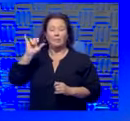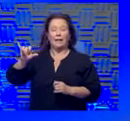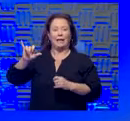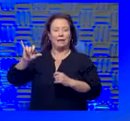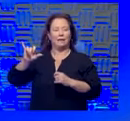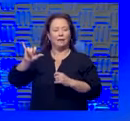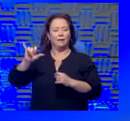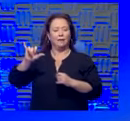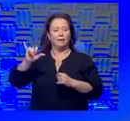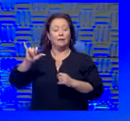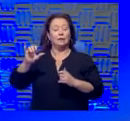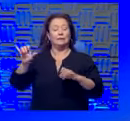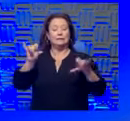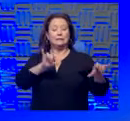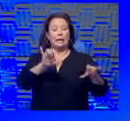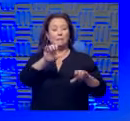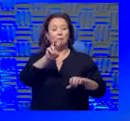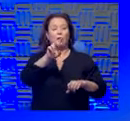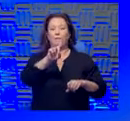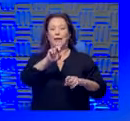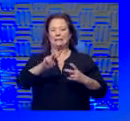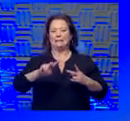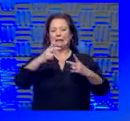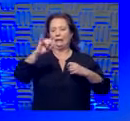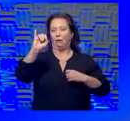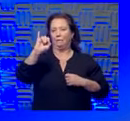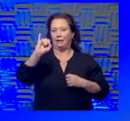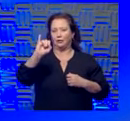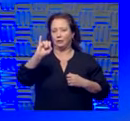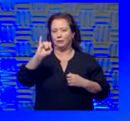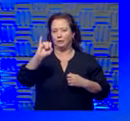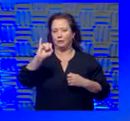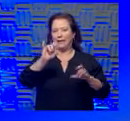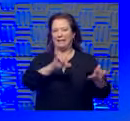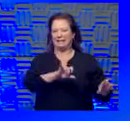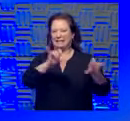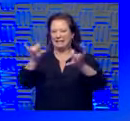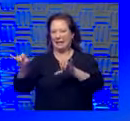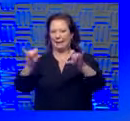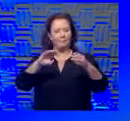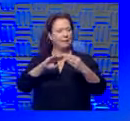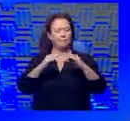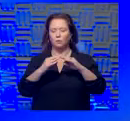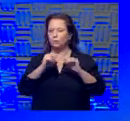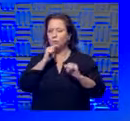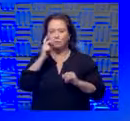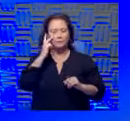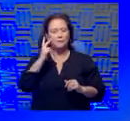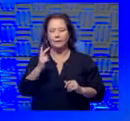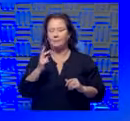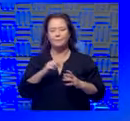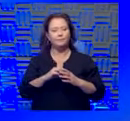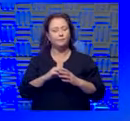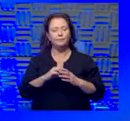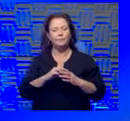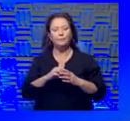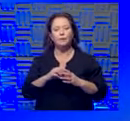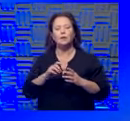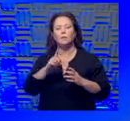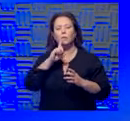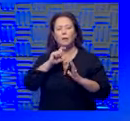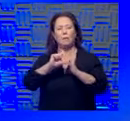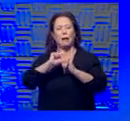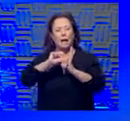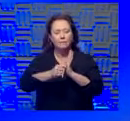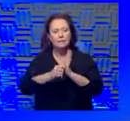that with COVID right now as far as secondary infections to that extent. And so we really have to hammer home